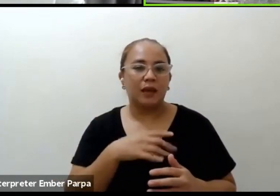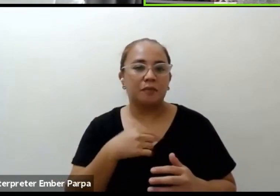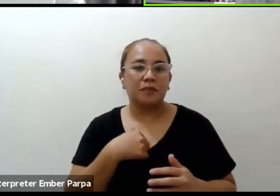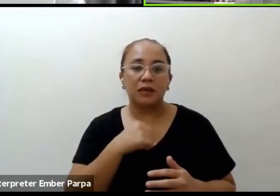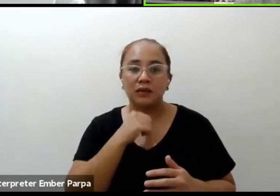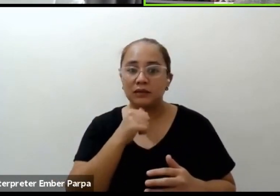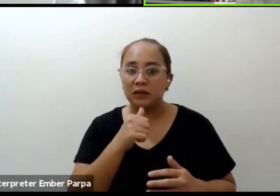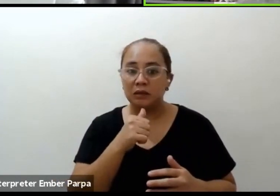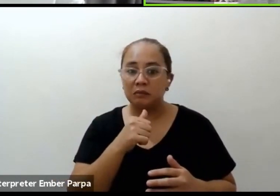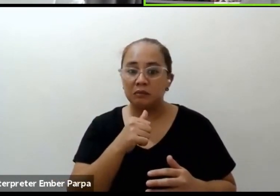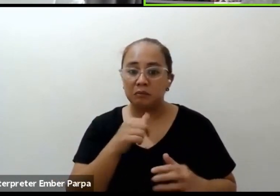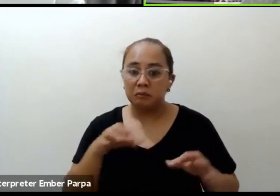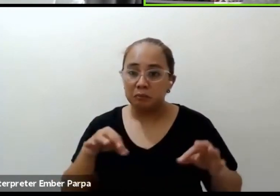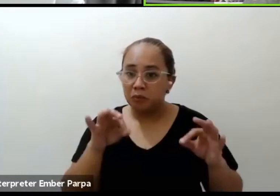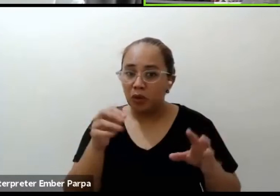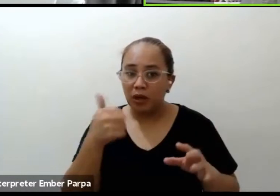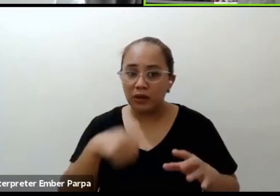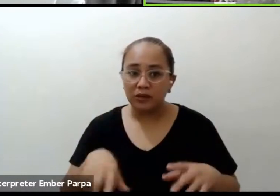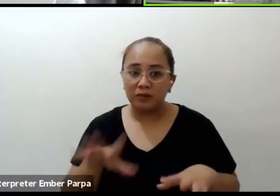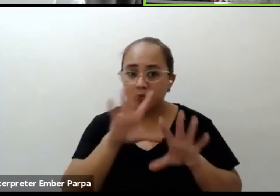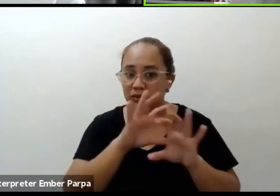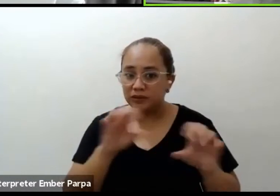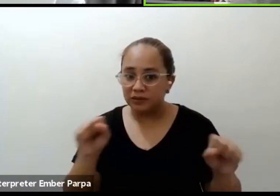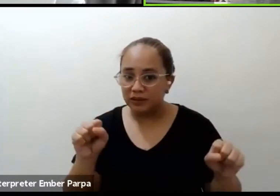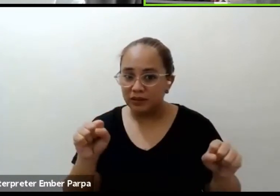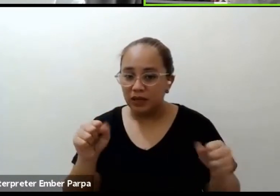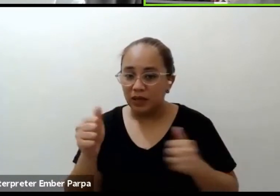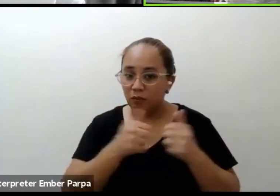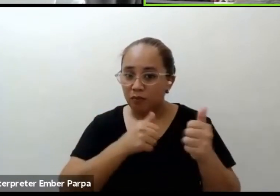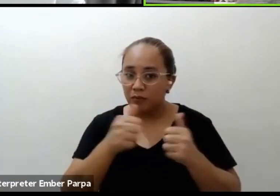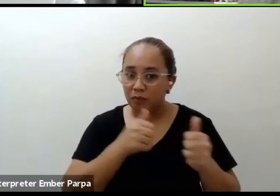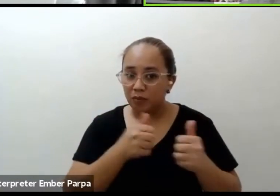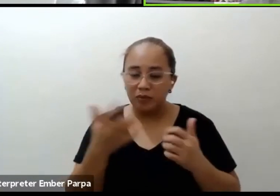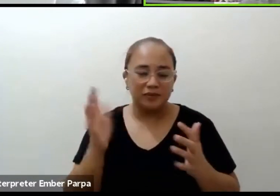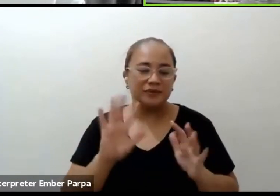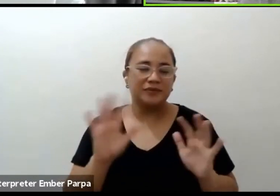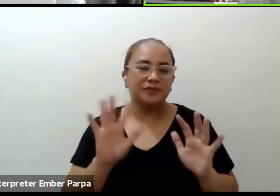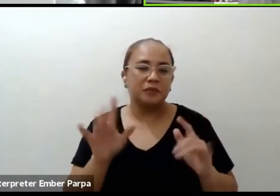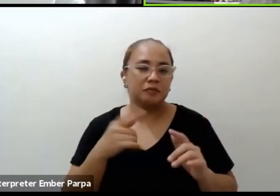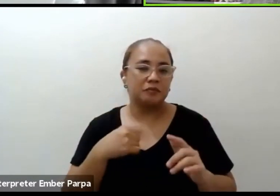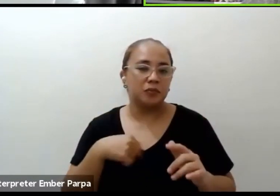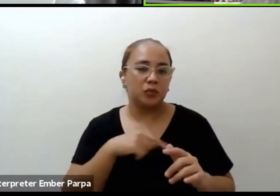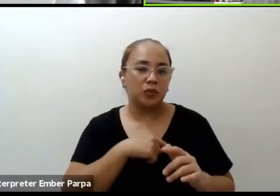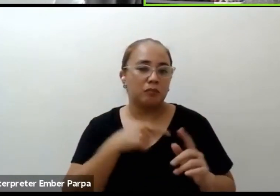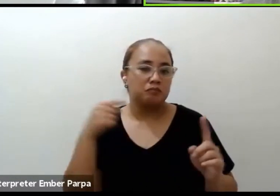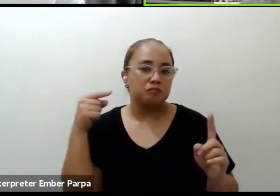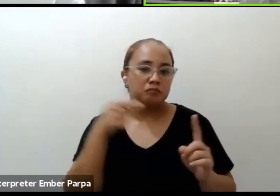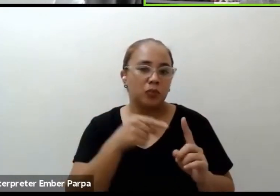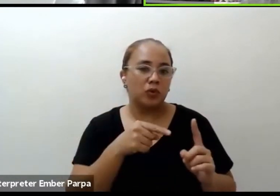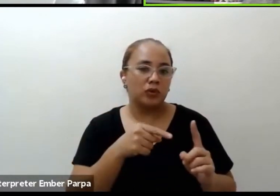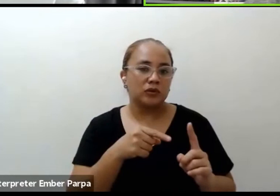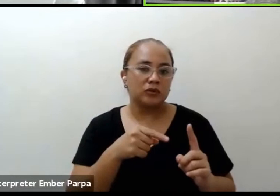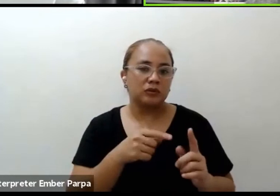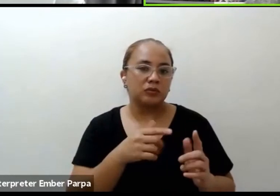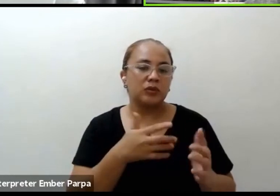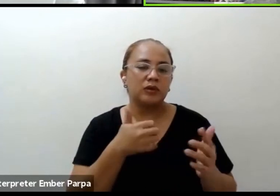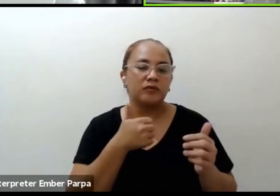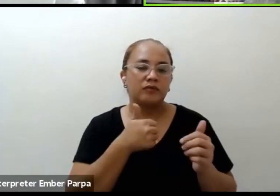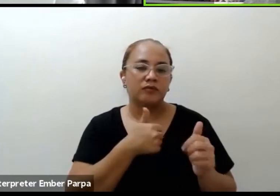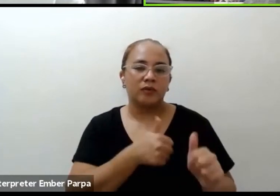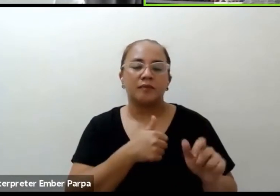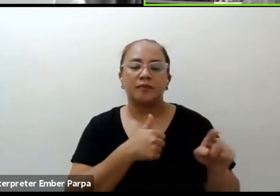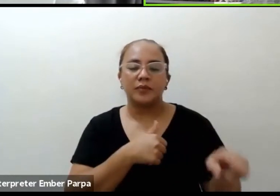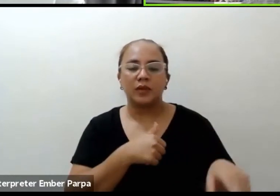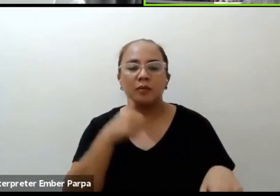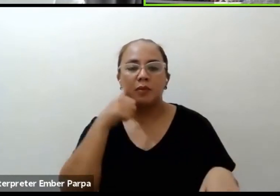making a pitch for any presidential candidate at this point. Ang punto lang dito is, tularan na lang natin ang mga